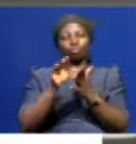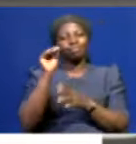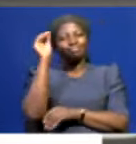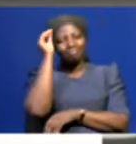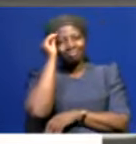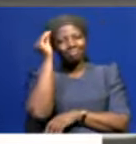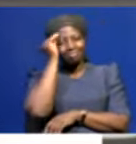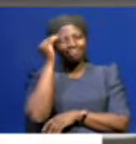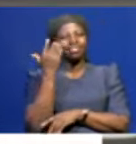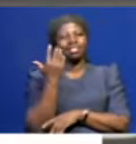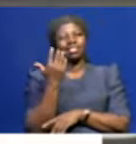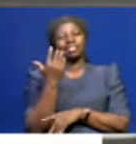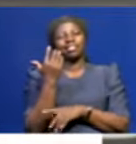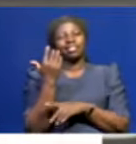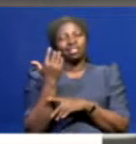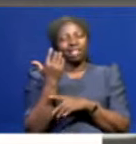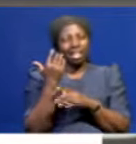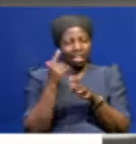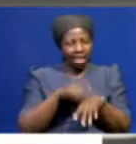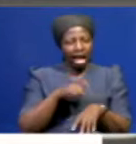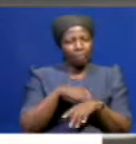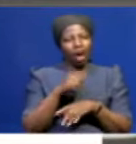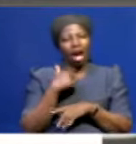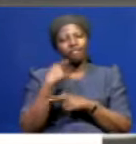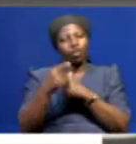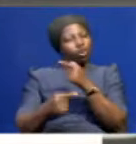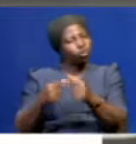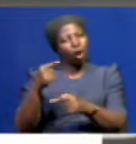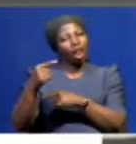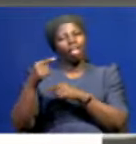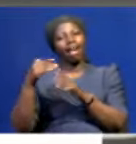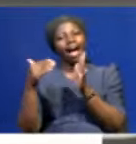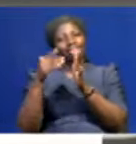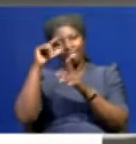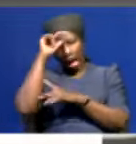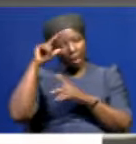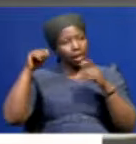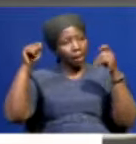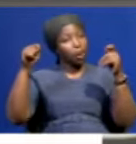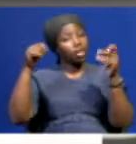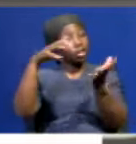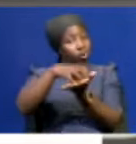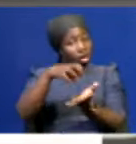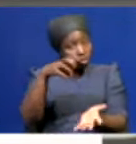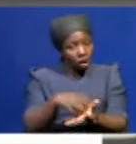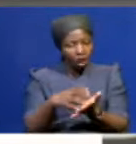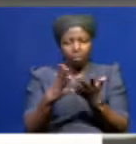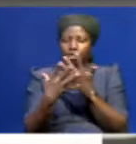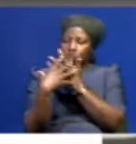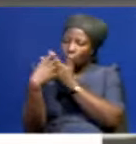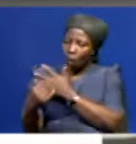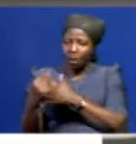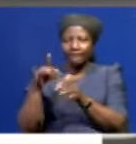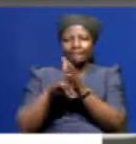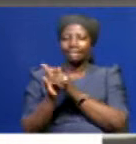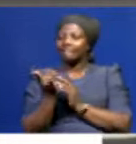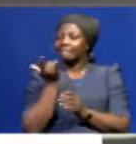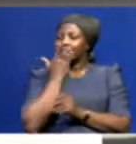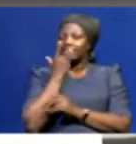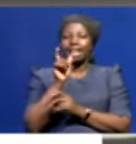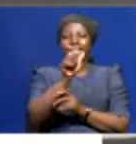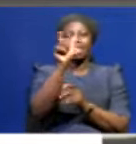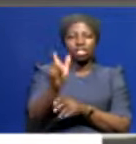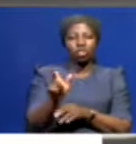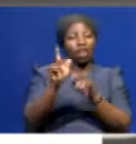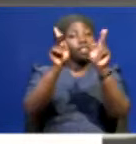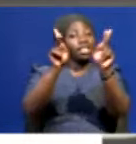amidst the ongoing anti-government protests. The situation was replicated in the lakeside city of Kisumu, even